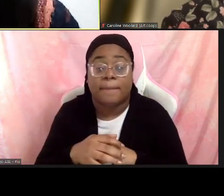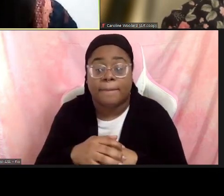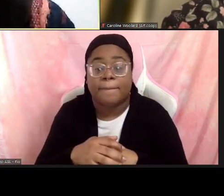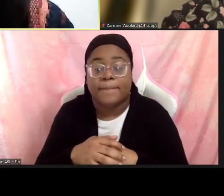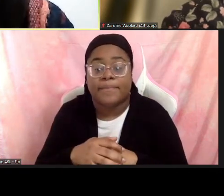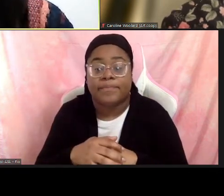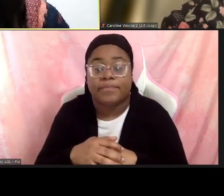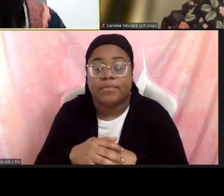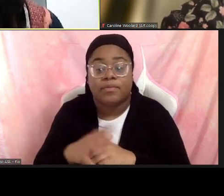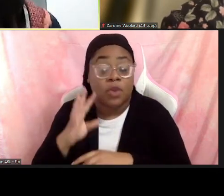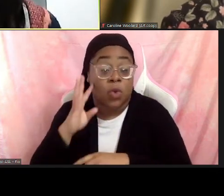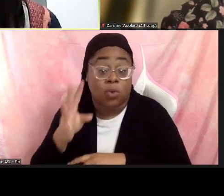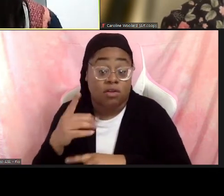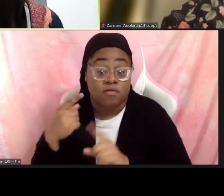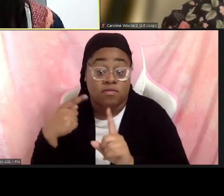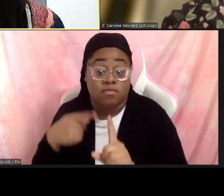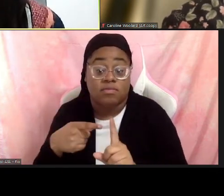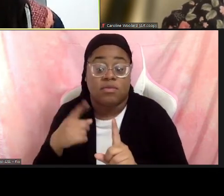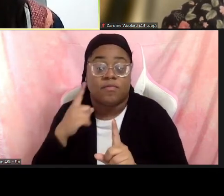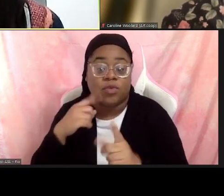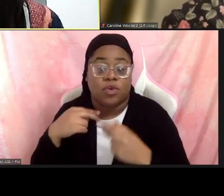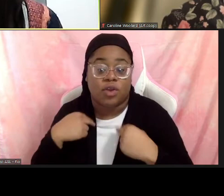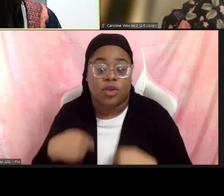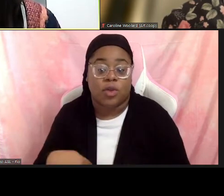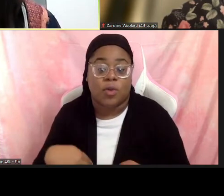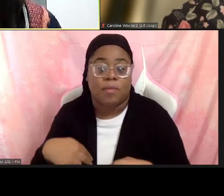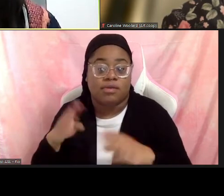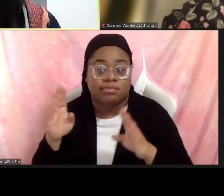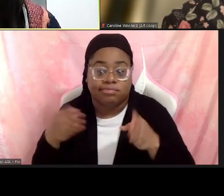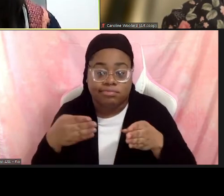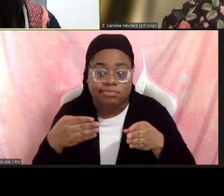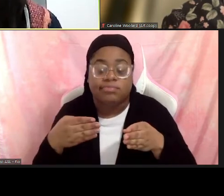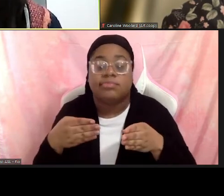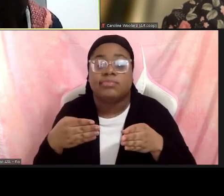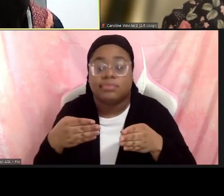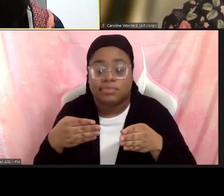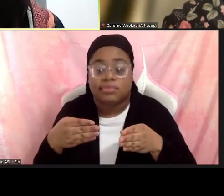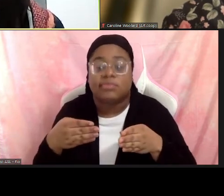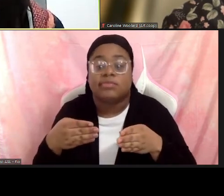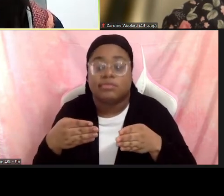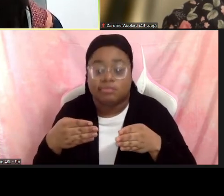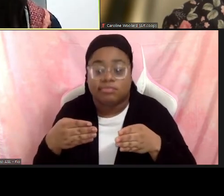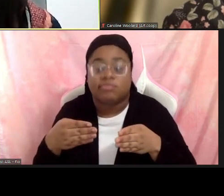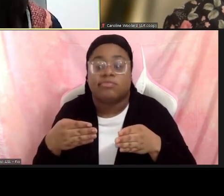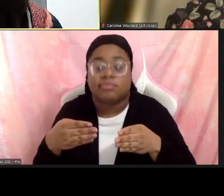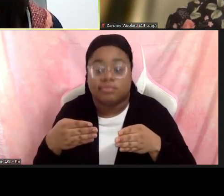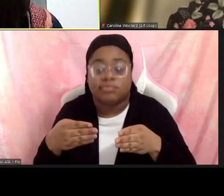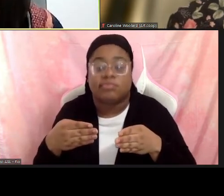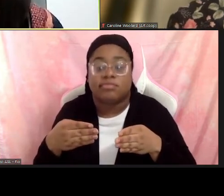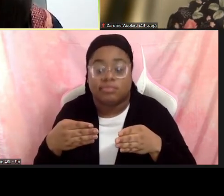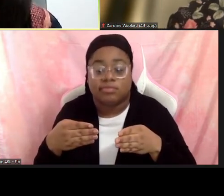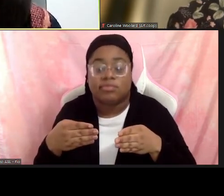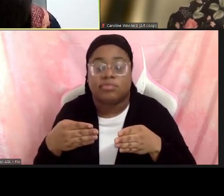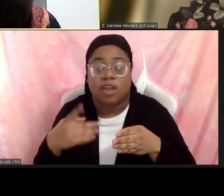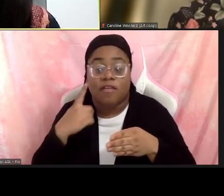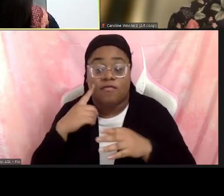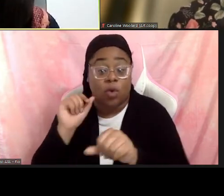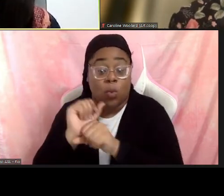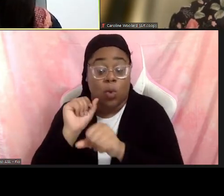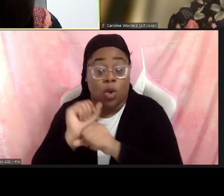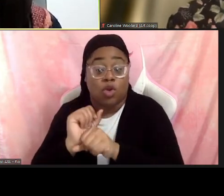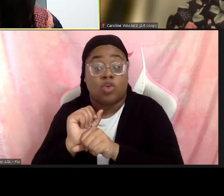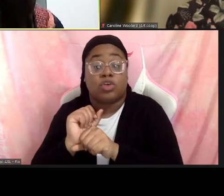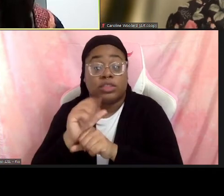And it was created to put the human at the center and to give the ownership of the companies to the workers, not